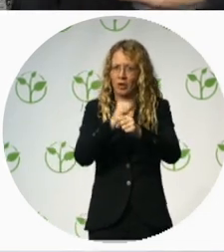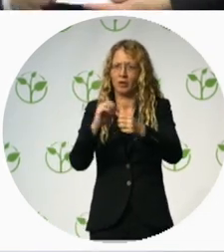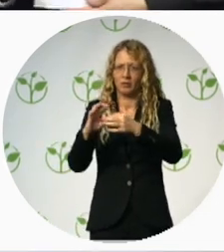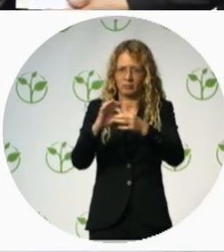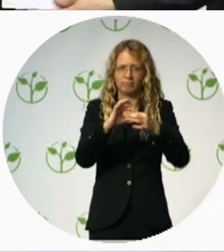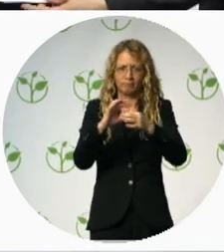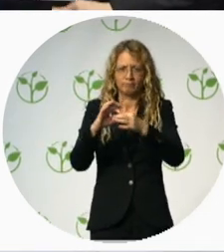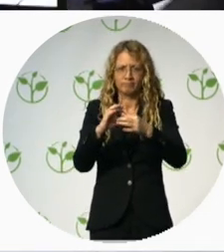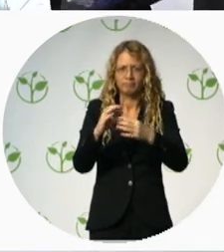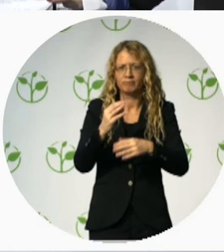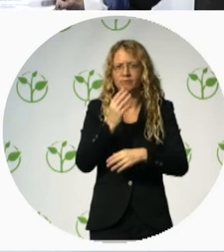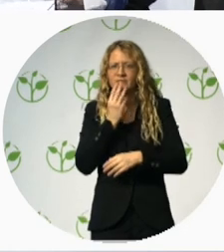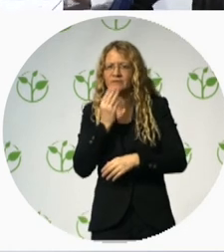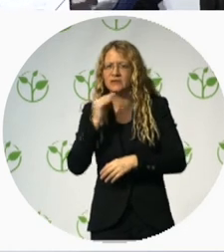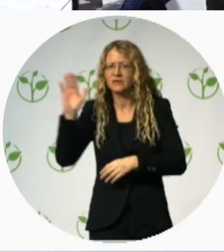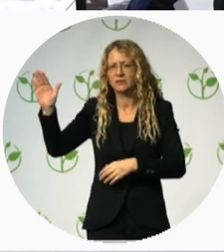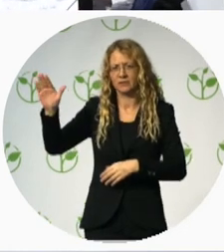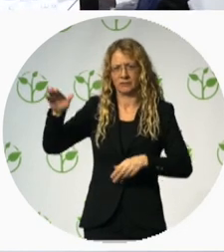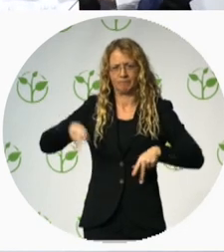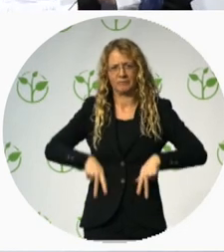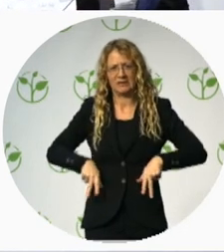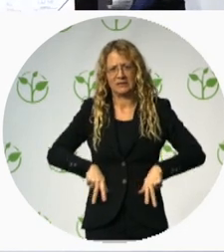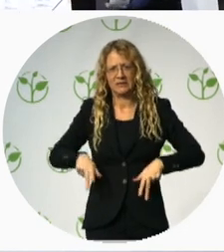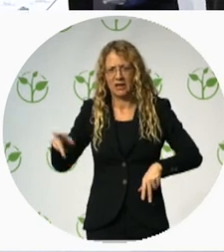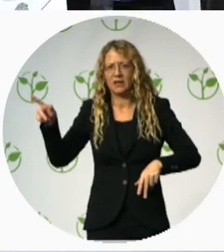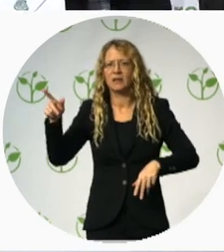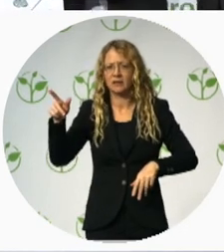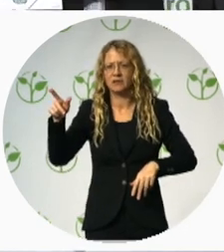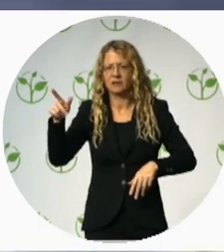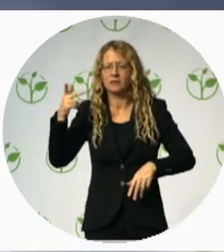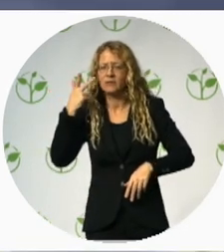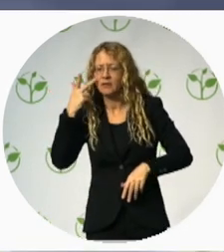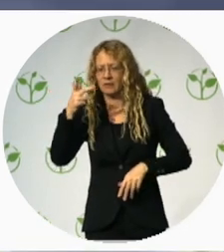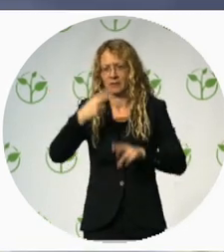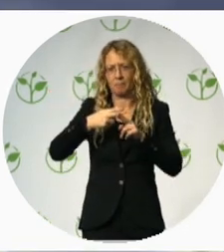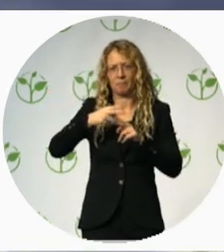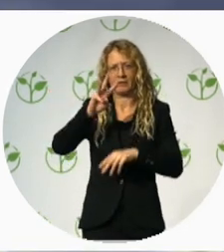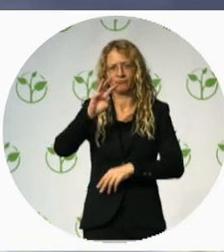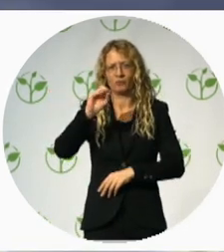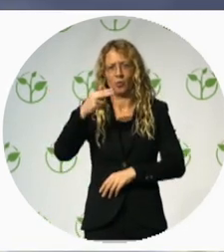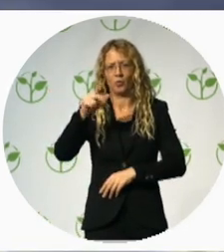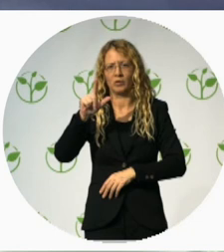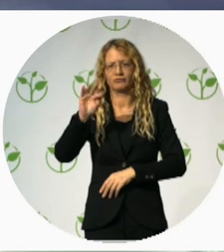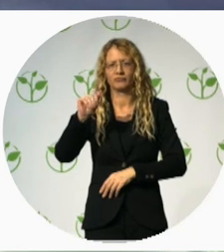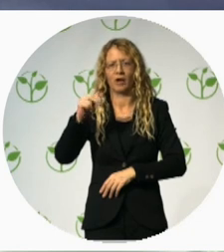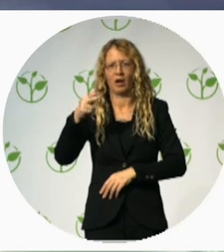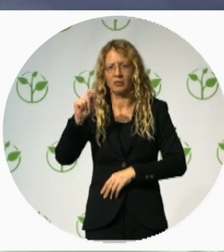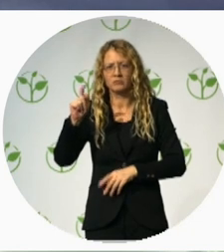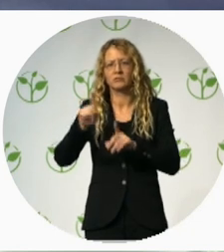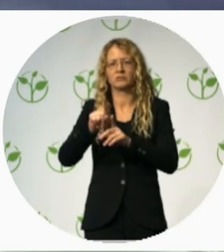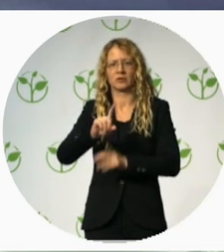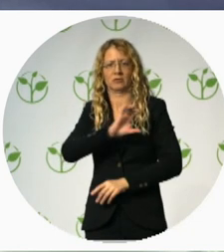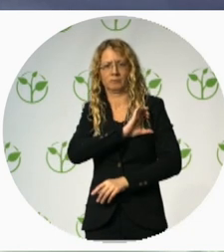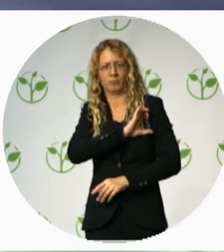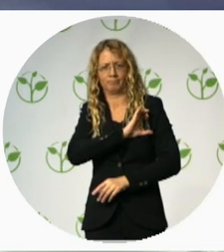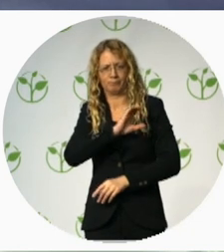Israeli National Insurance Institute, the Israeli Police, and two nonprofit organizations. The Right to